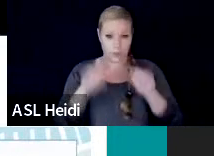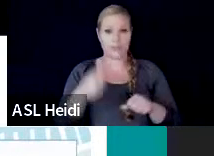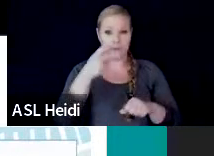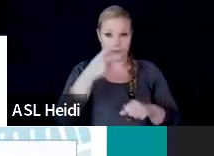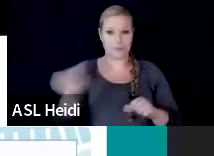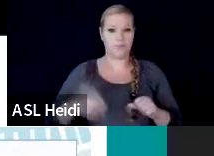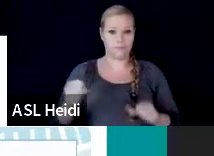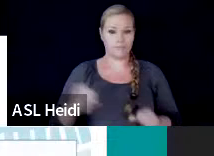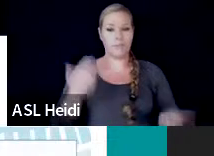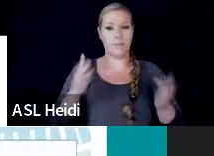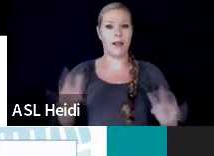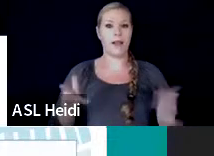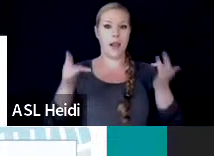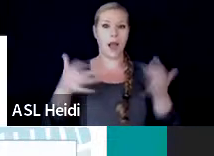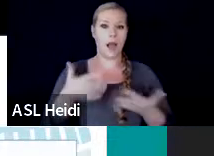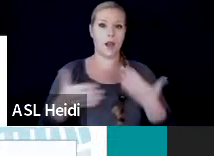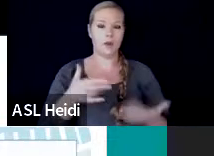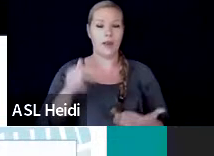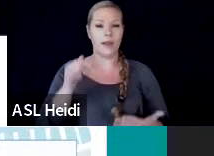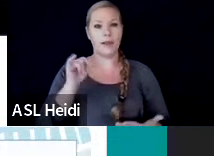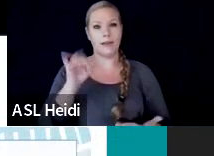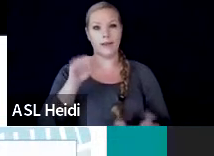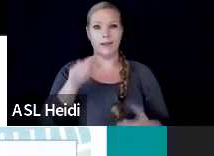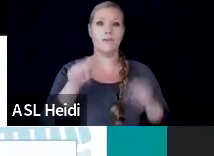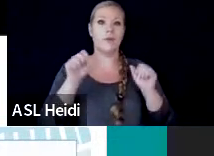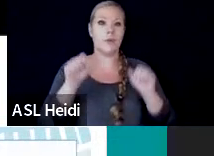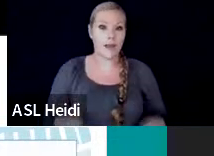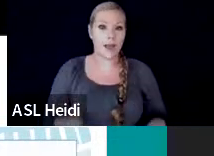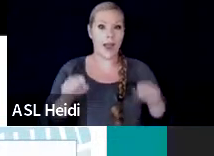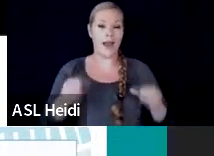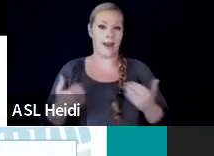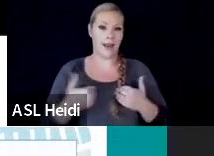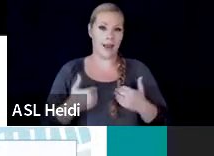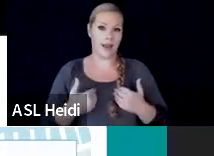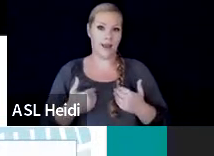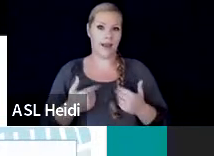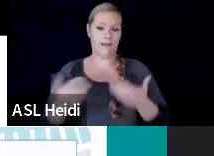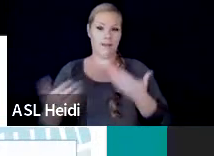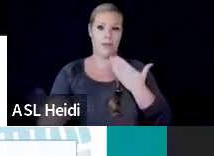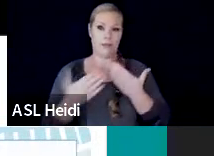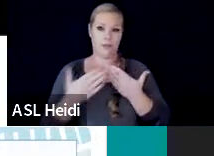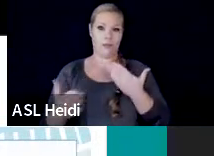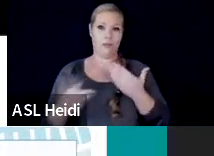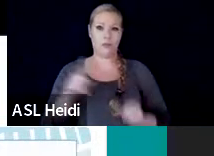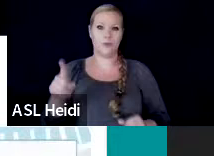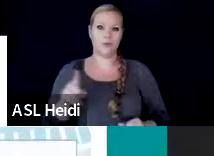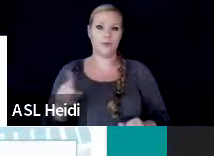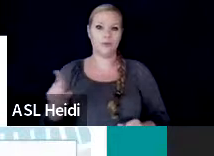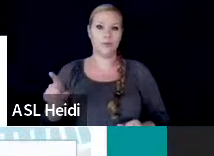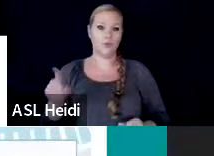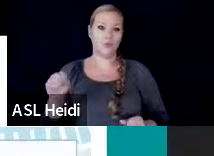Certainly maybe easier if you can zoom in and out to see some of that. But I guess what I'm trying to say is the